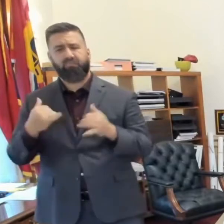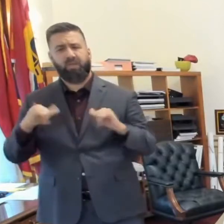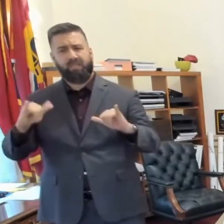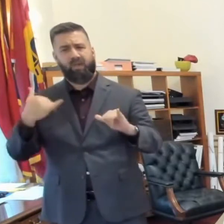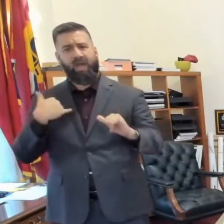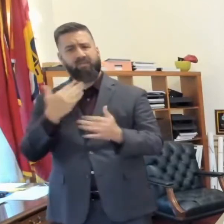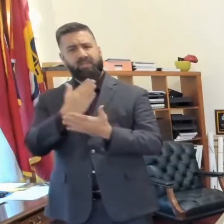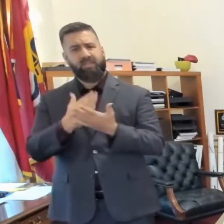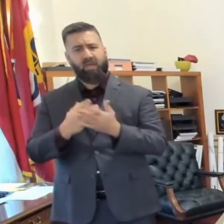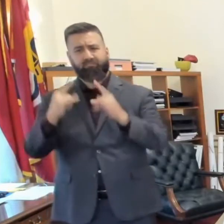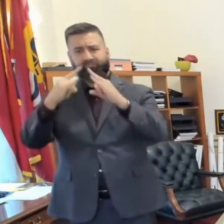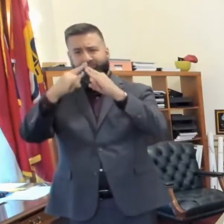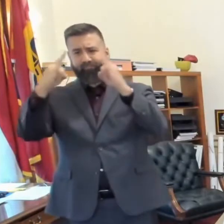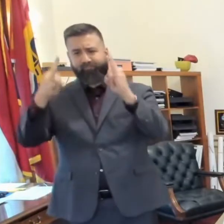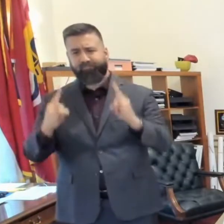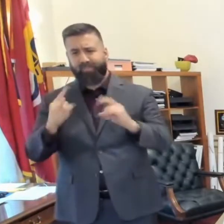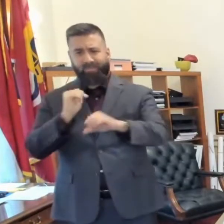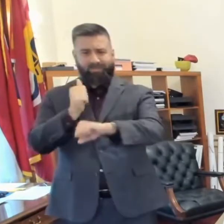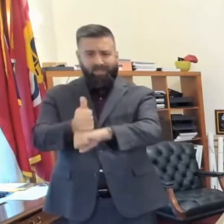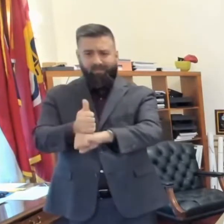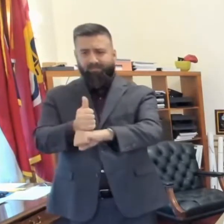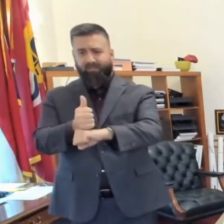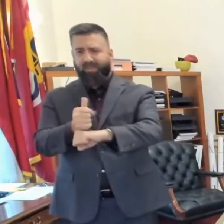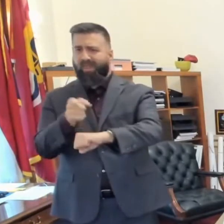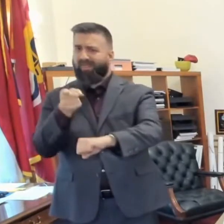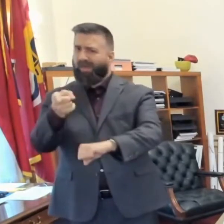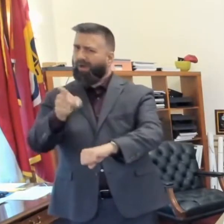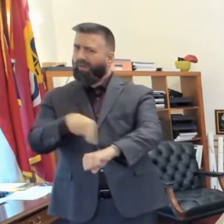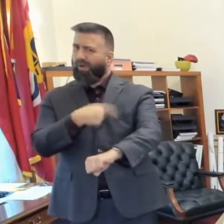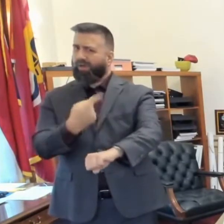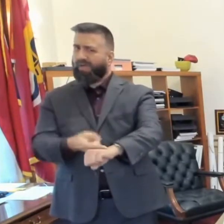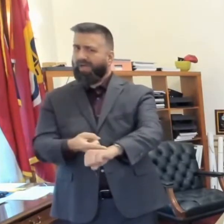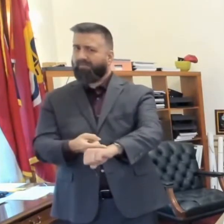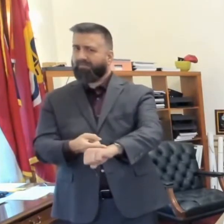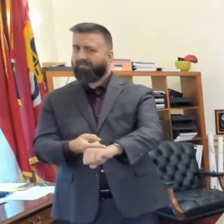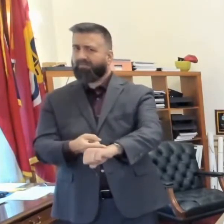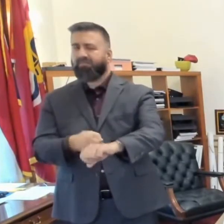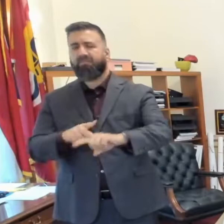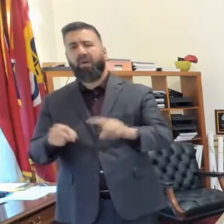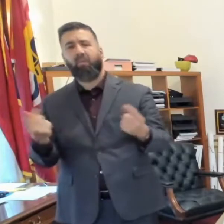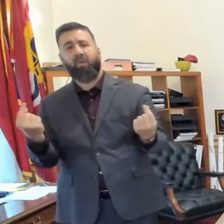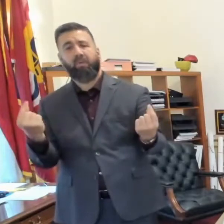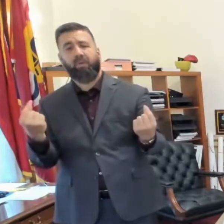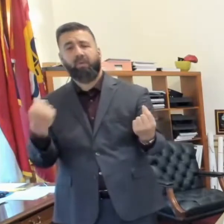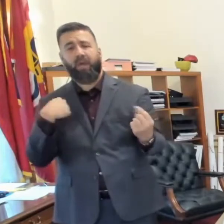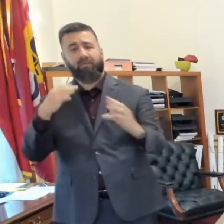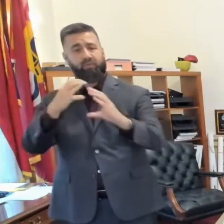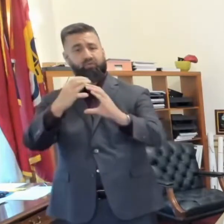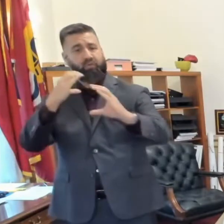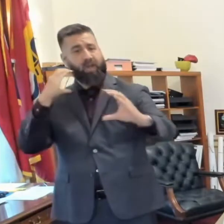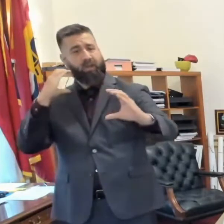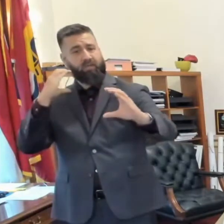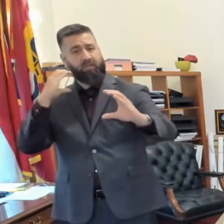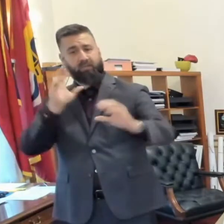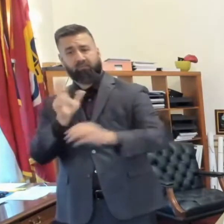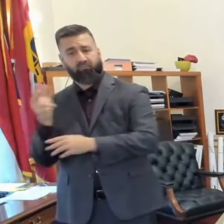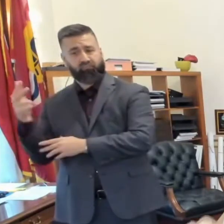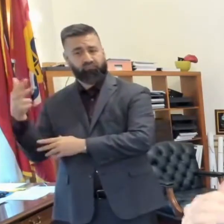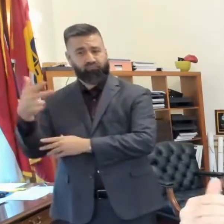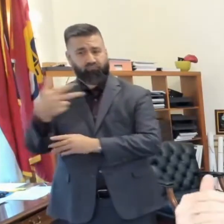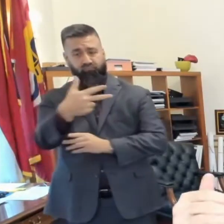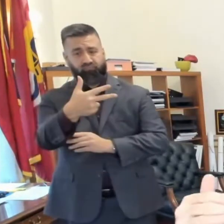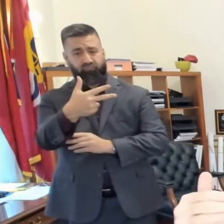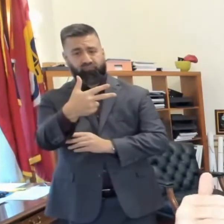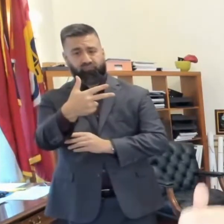long time. So we will have these 2 mobile showers. Each, it's a trailer, Each of them has 3 bathrooms in